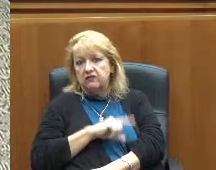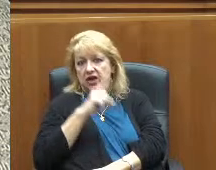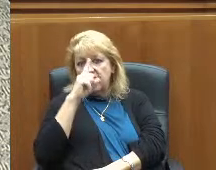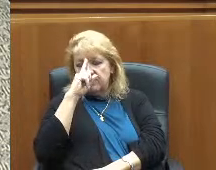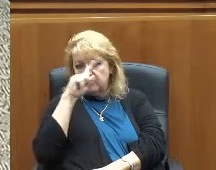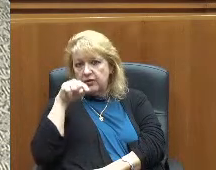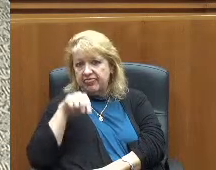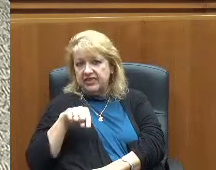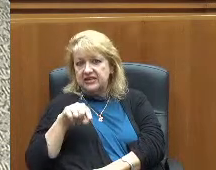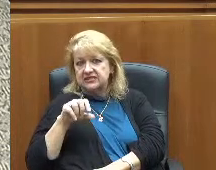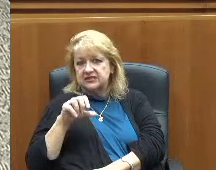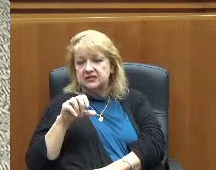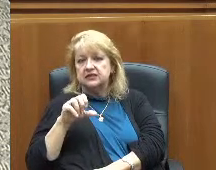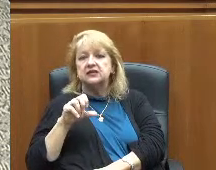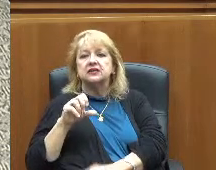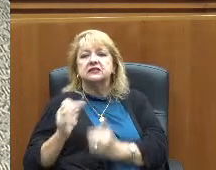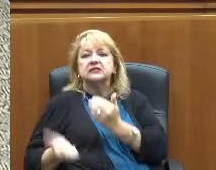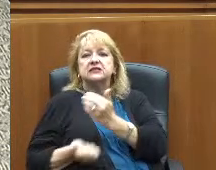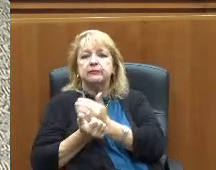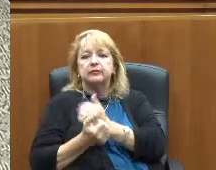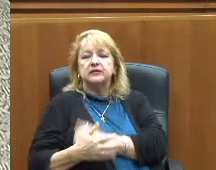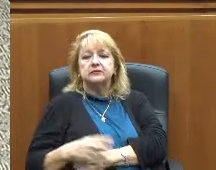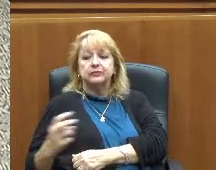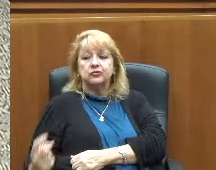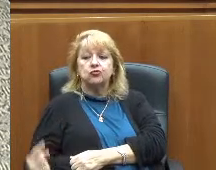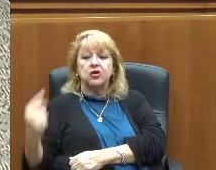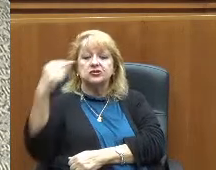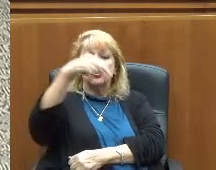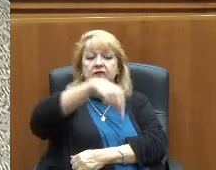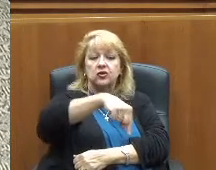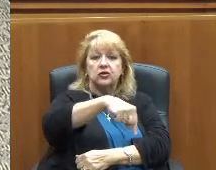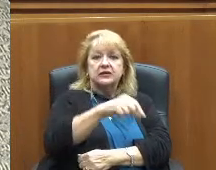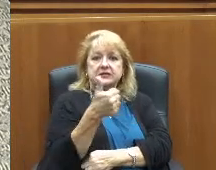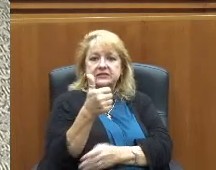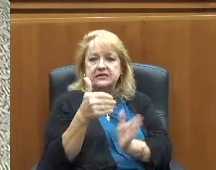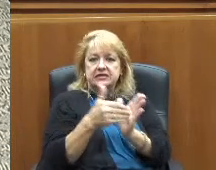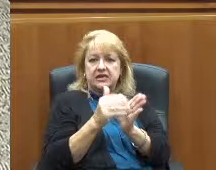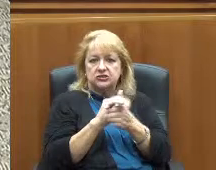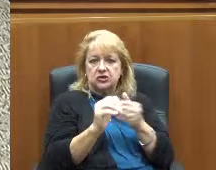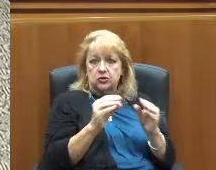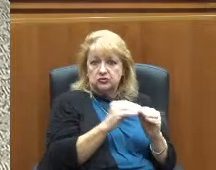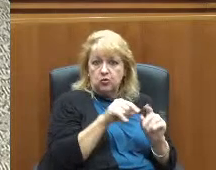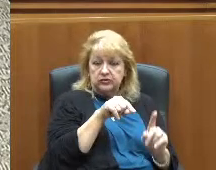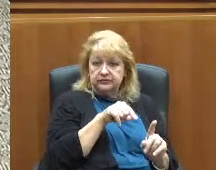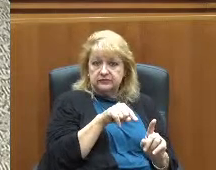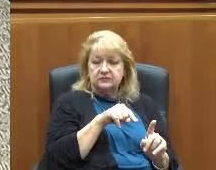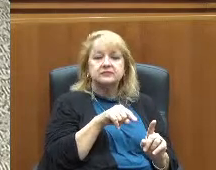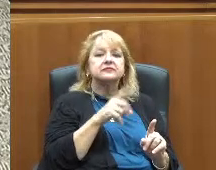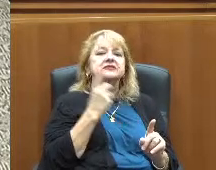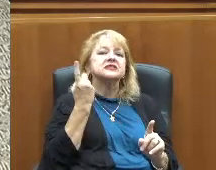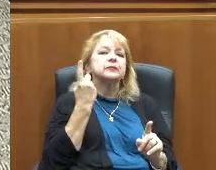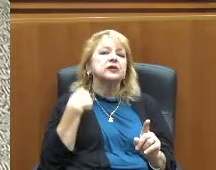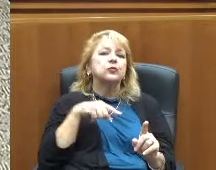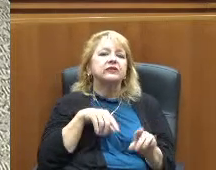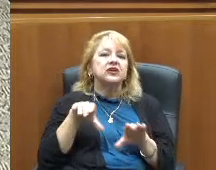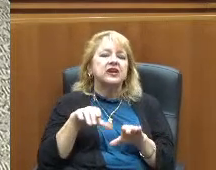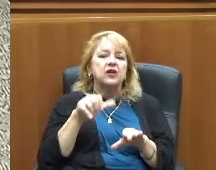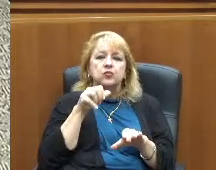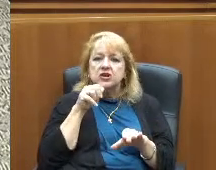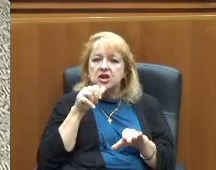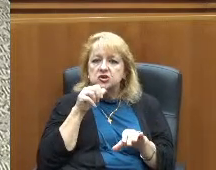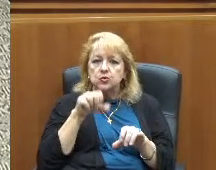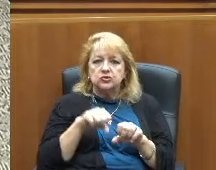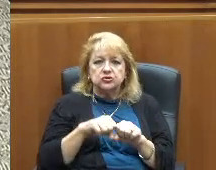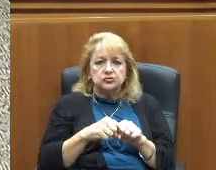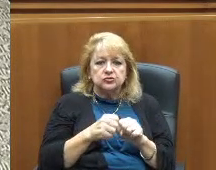this supplement. But we've also done something creative here that we are not planning to break